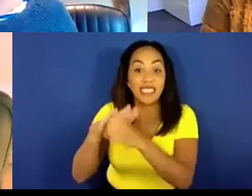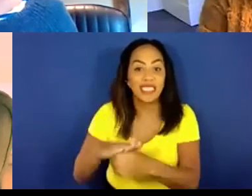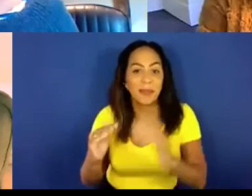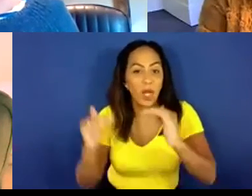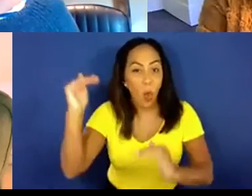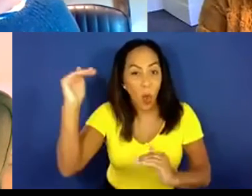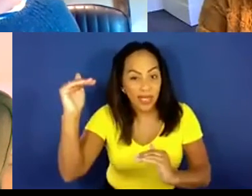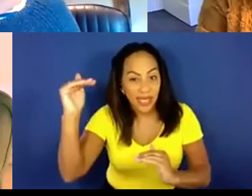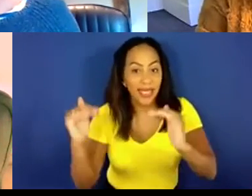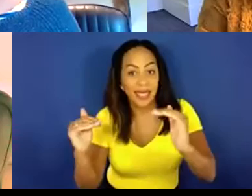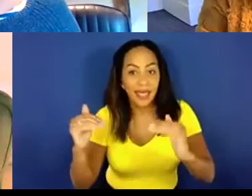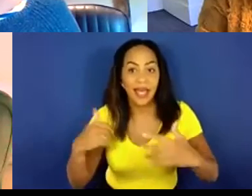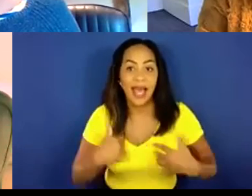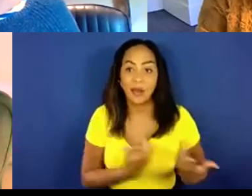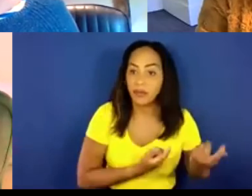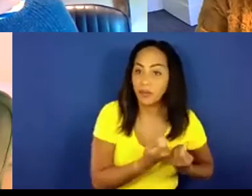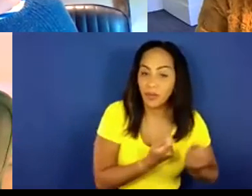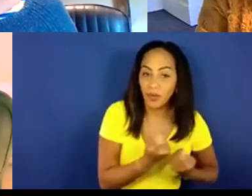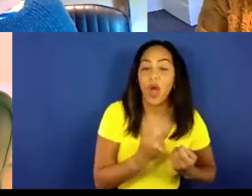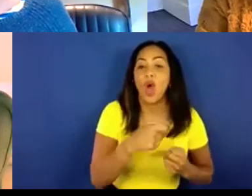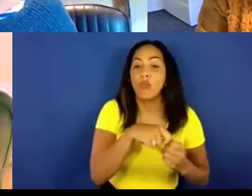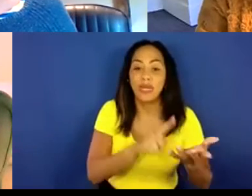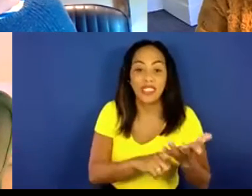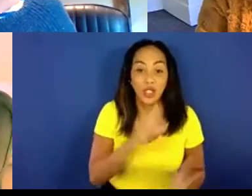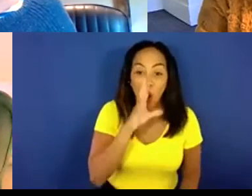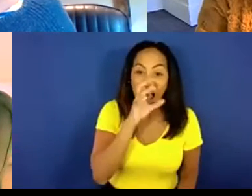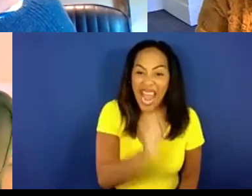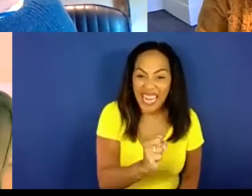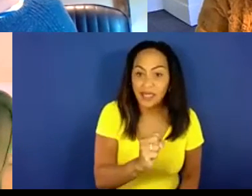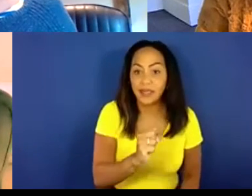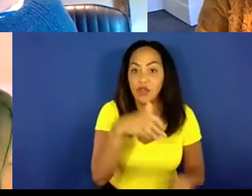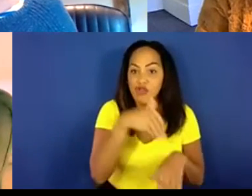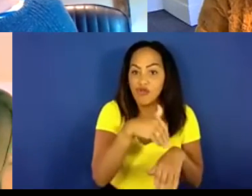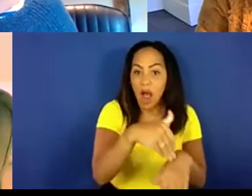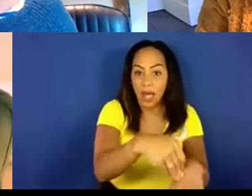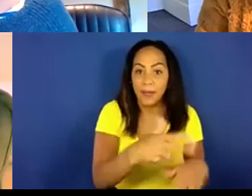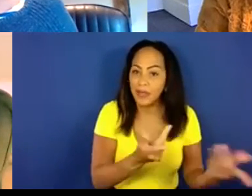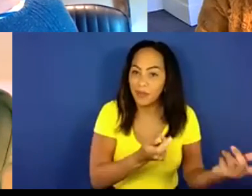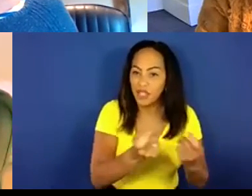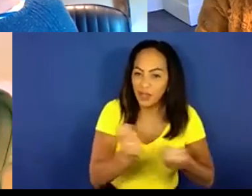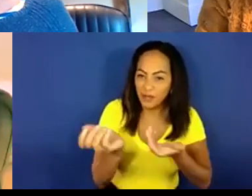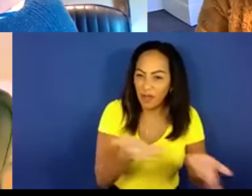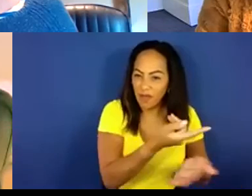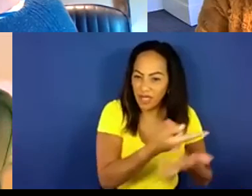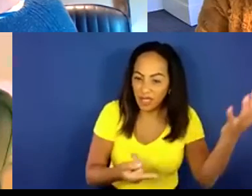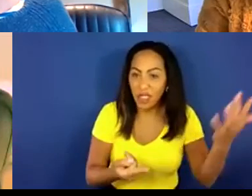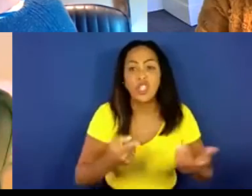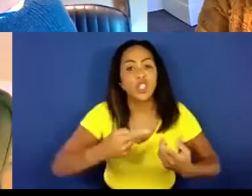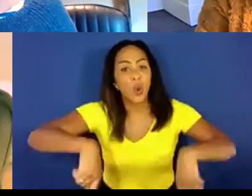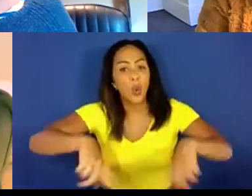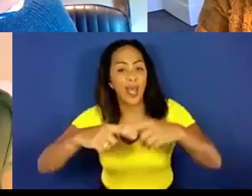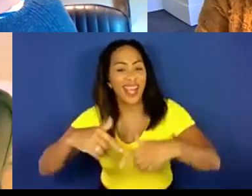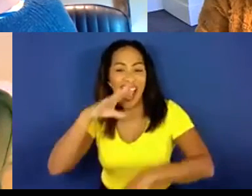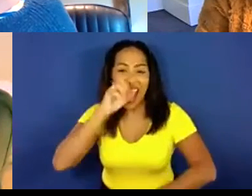the Administrative Lead for Bristol Hate Crime and Discrimination Services. I think most of you know, but we basically deliver the hate crime